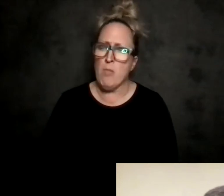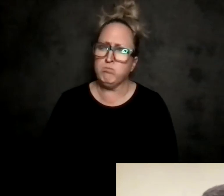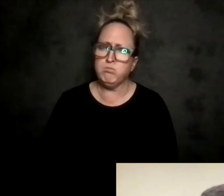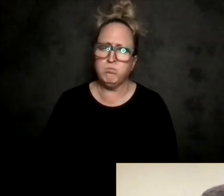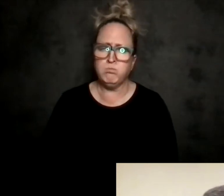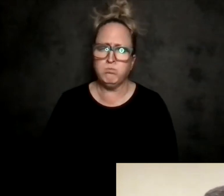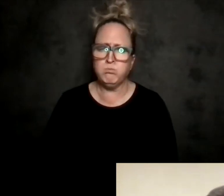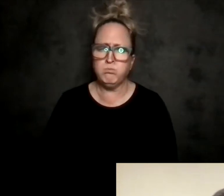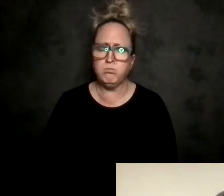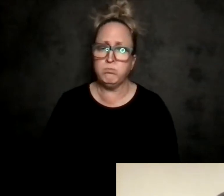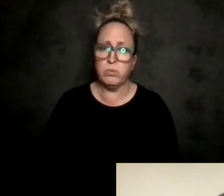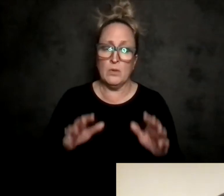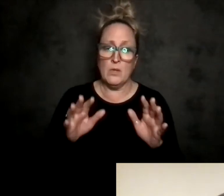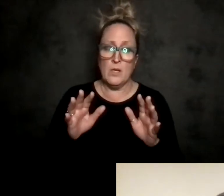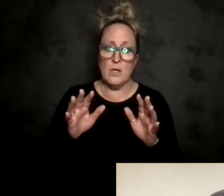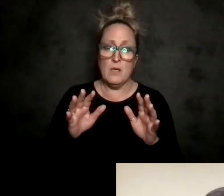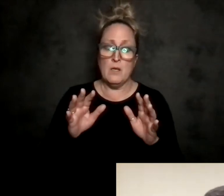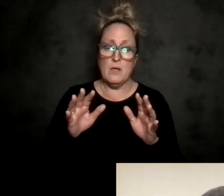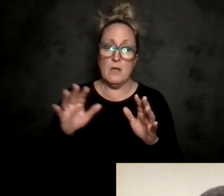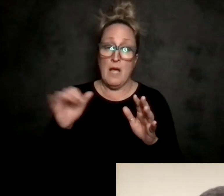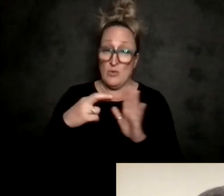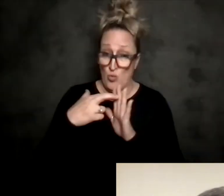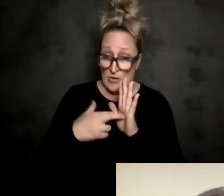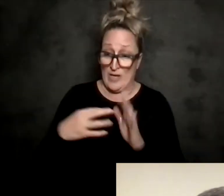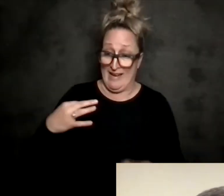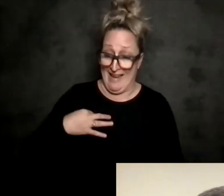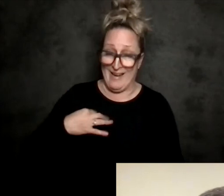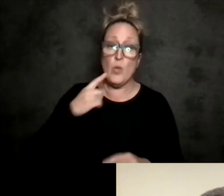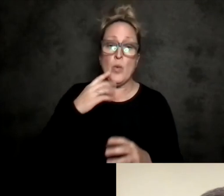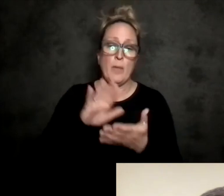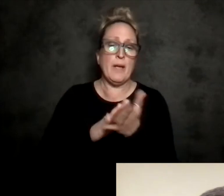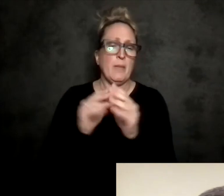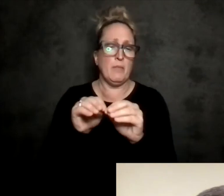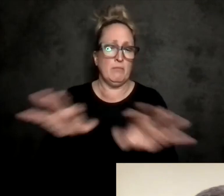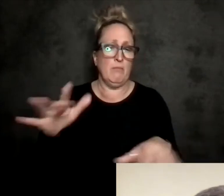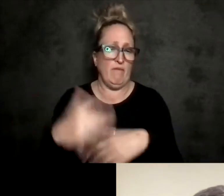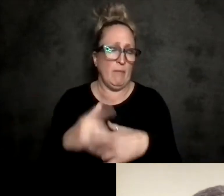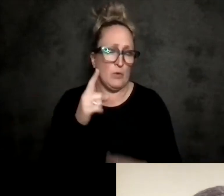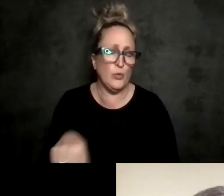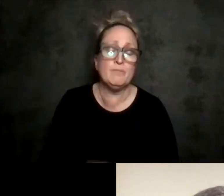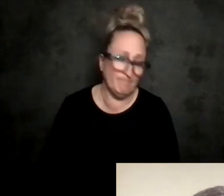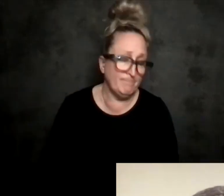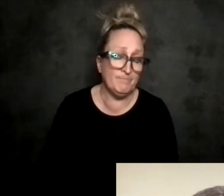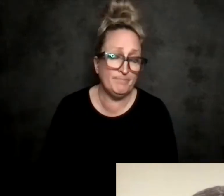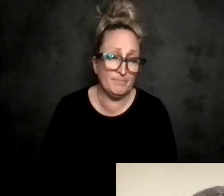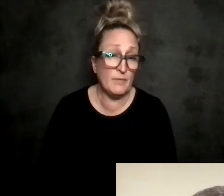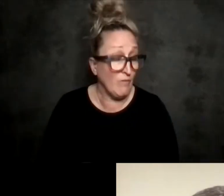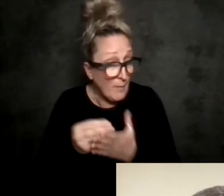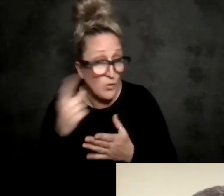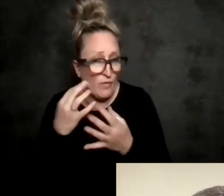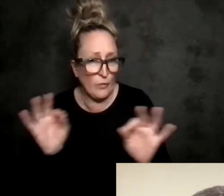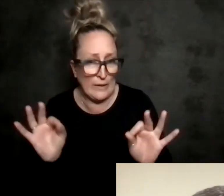It's at once as a registered candidate, we will make it available to you. For purchase or for